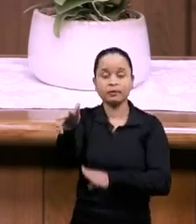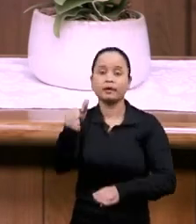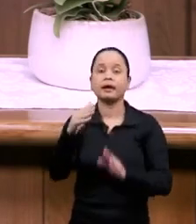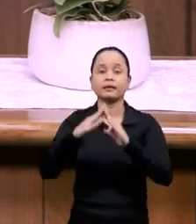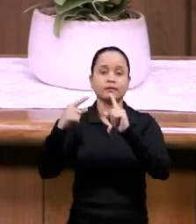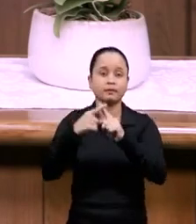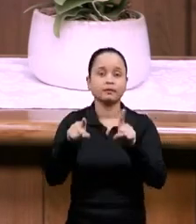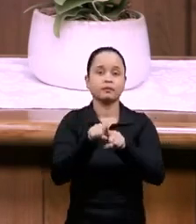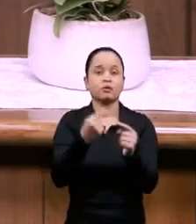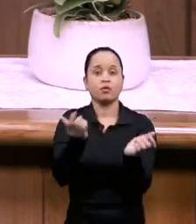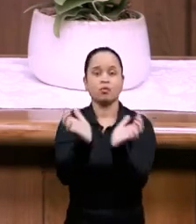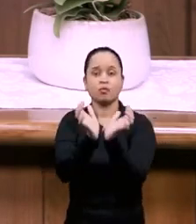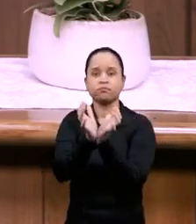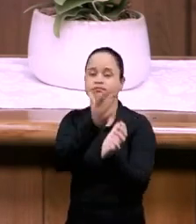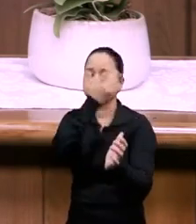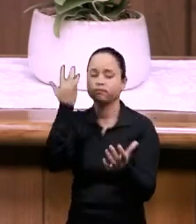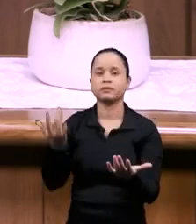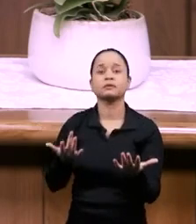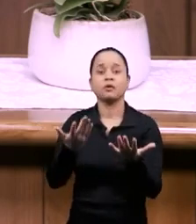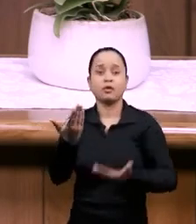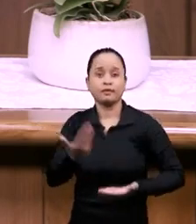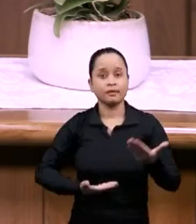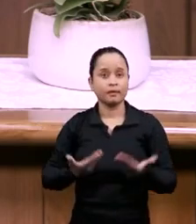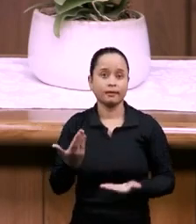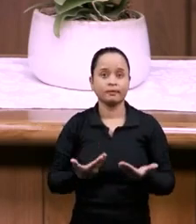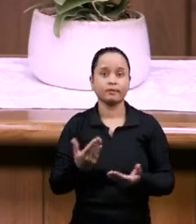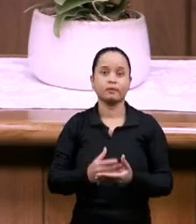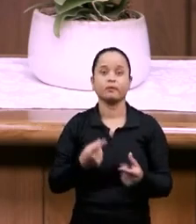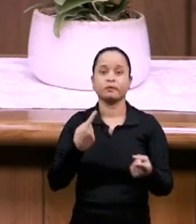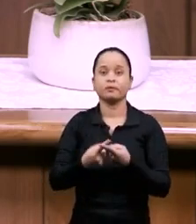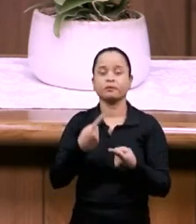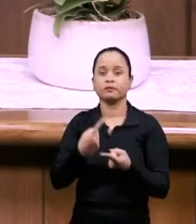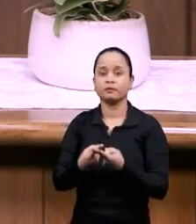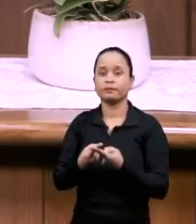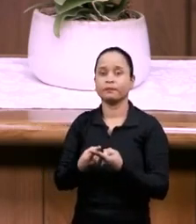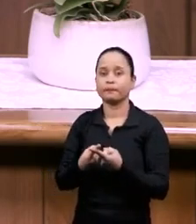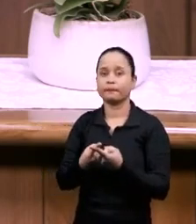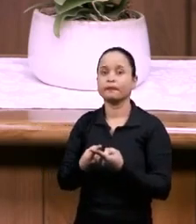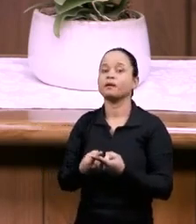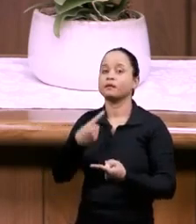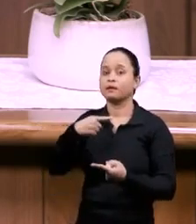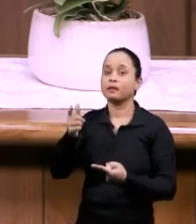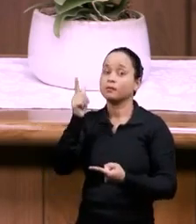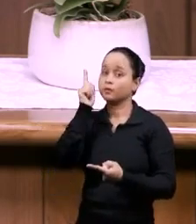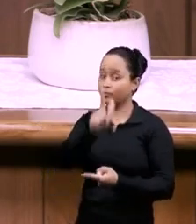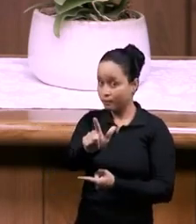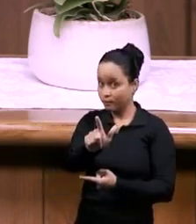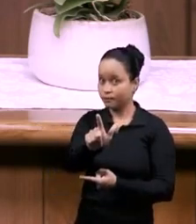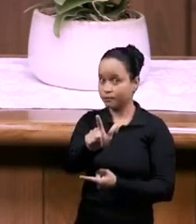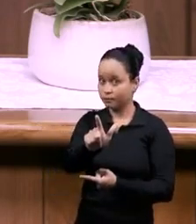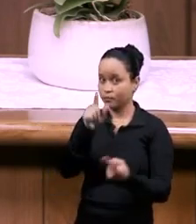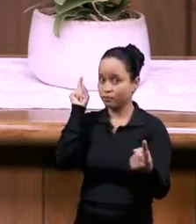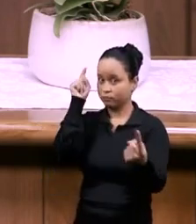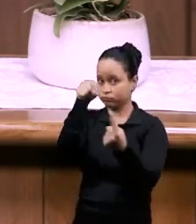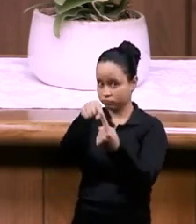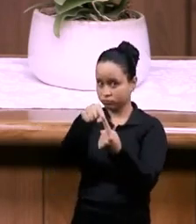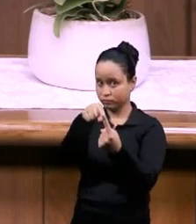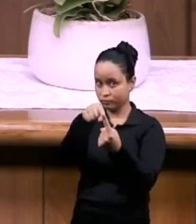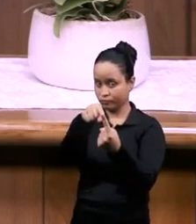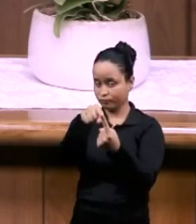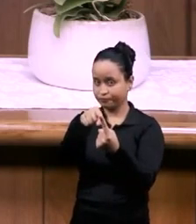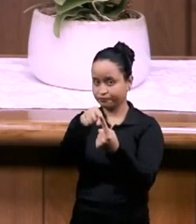reached by the flock. So that way they can, you know, focus the answers of the